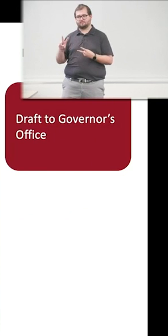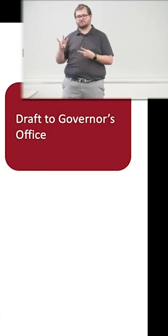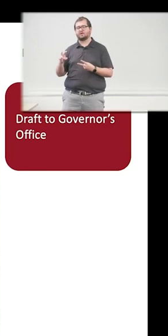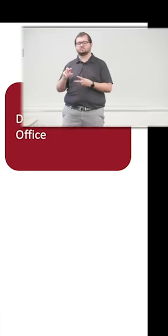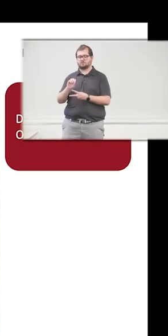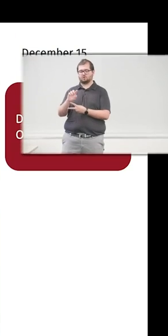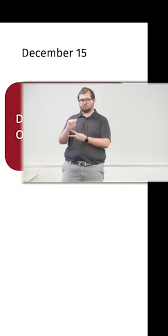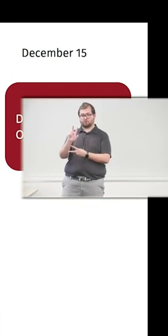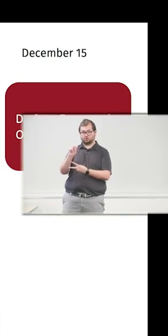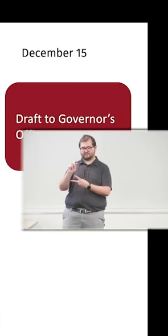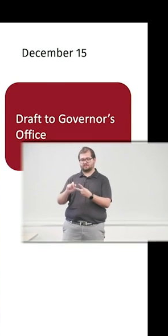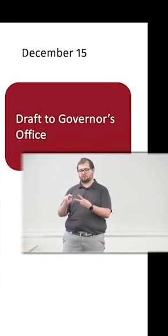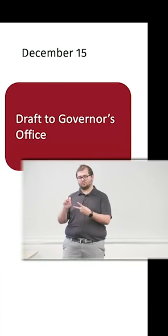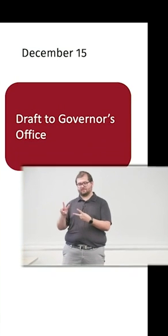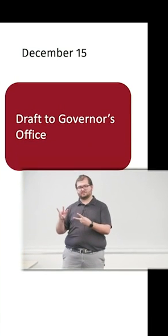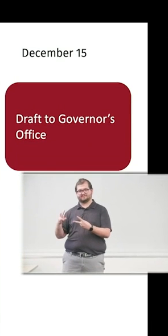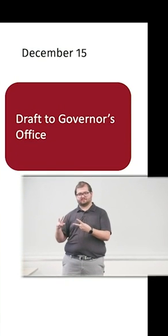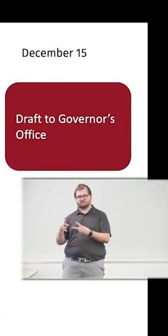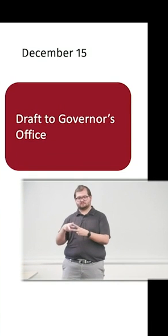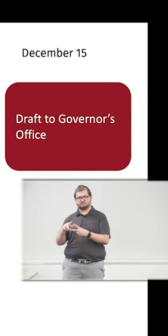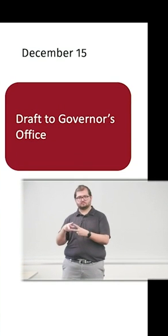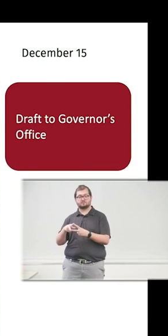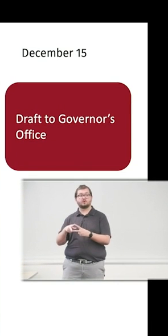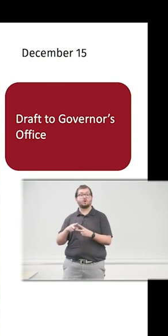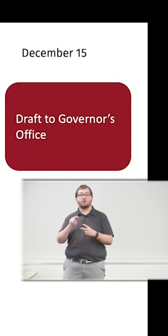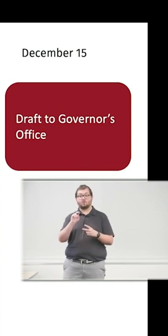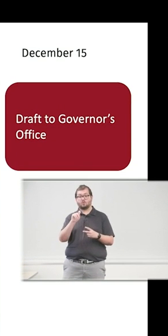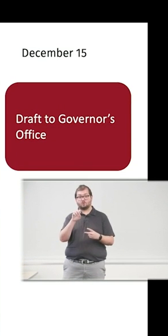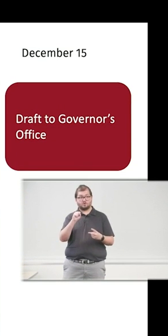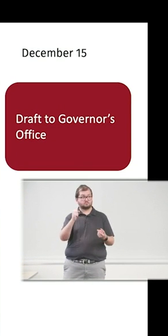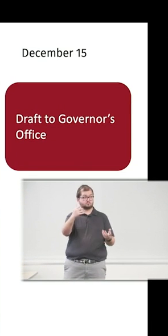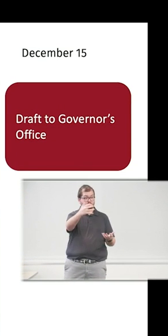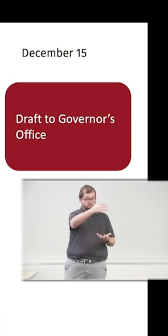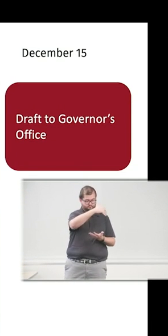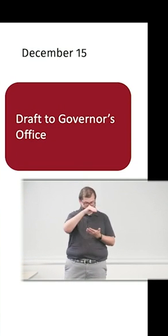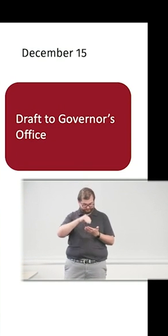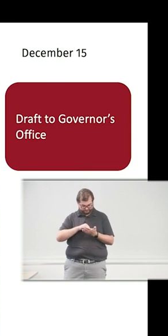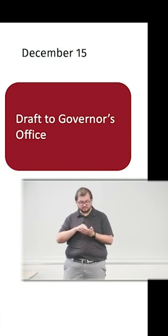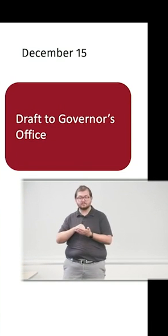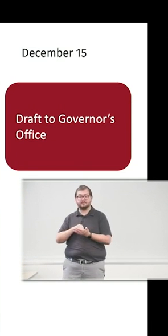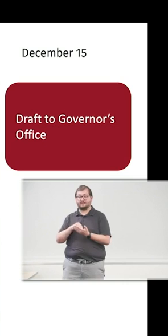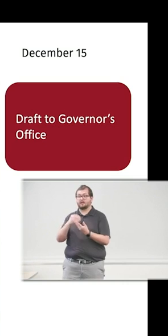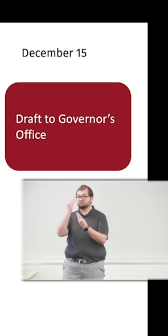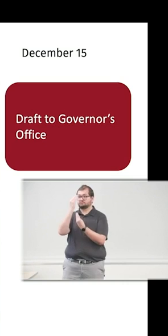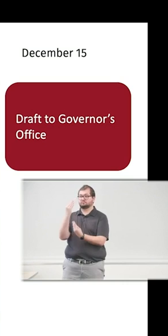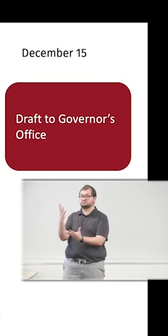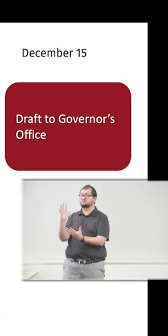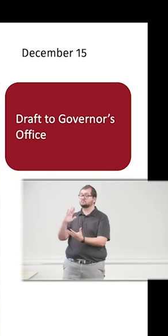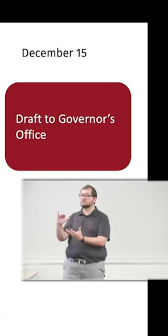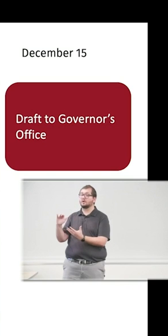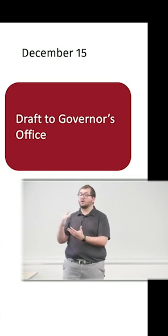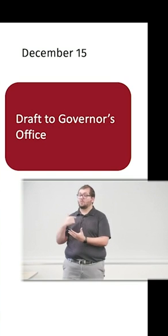reported out. We organized all of those notes and we reported out to our community. This is what we heard you